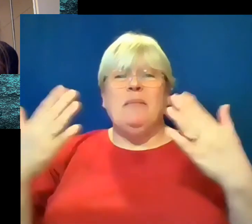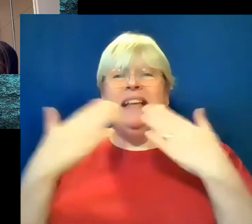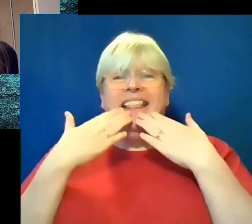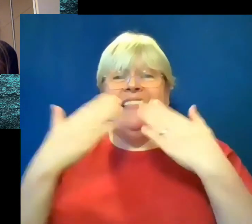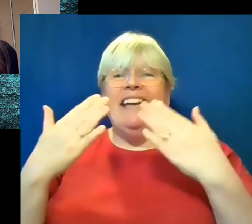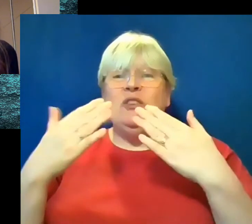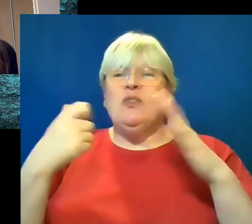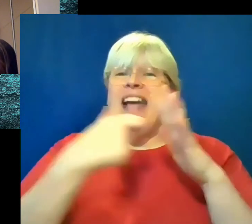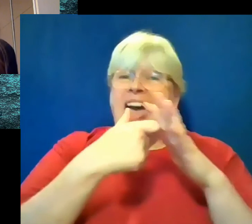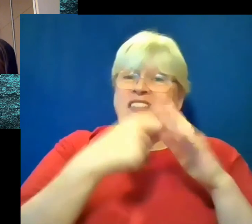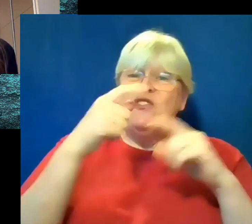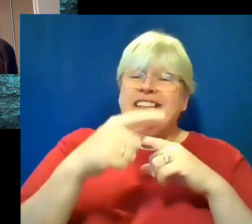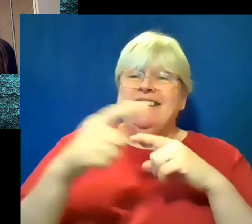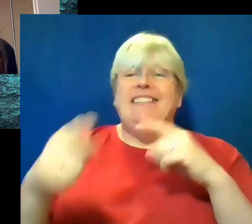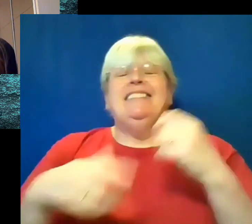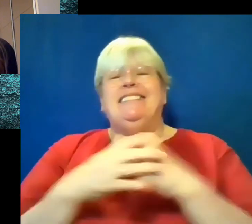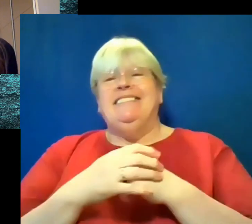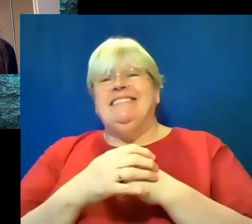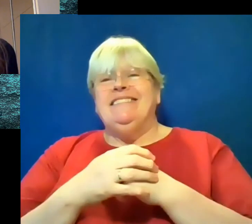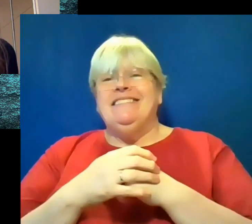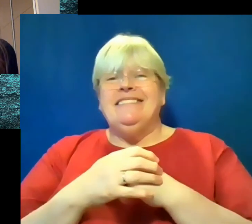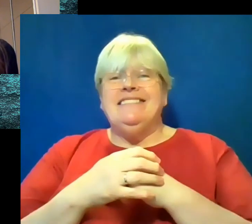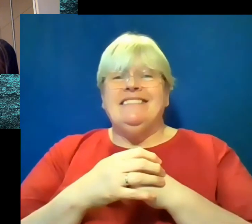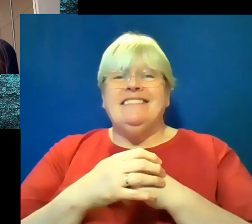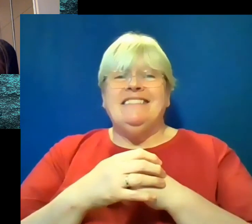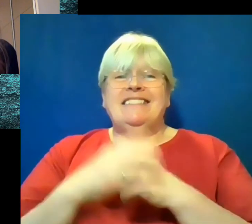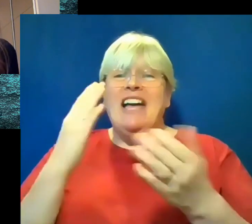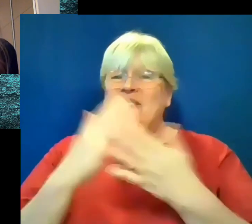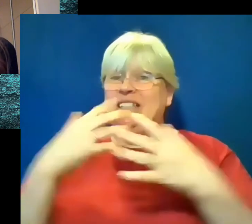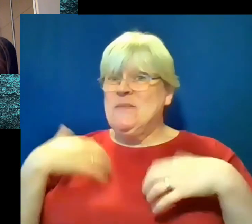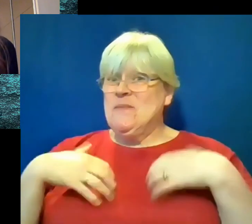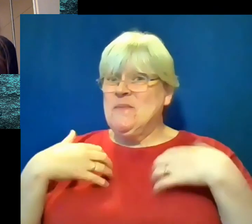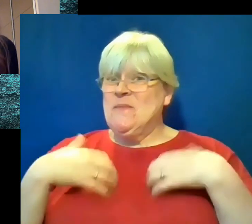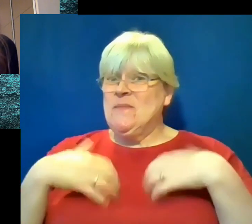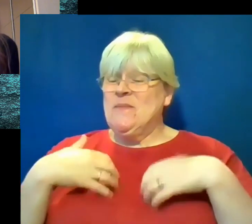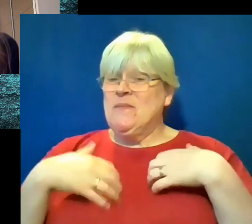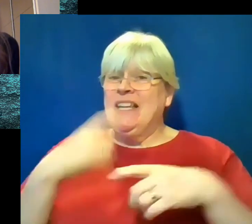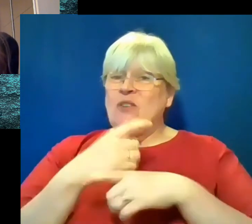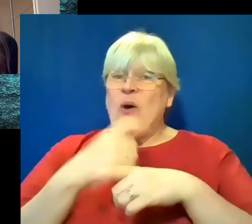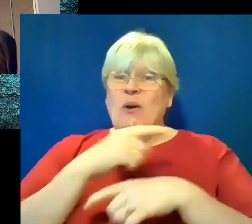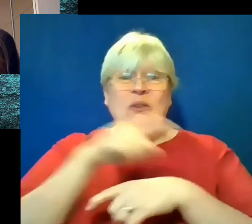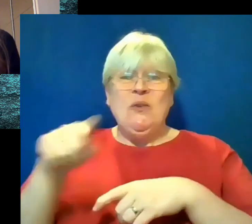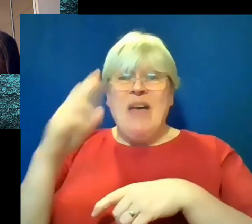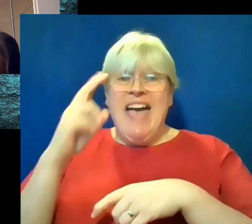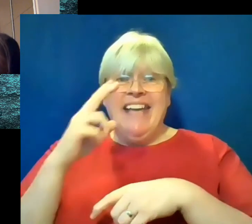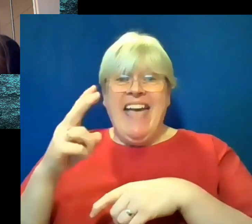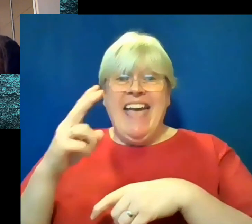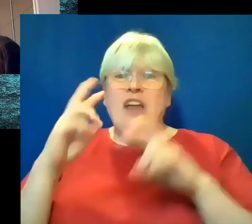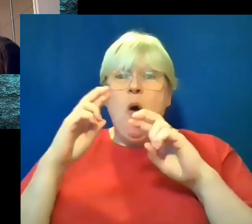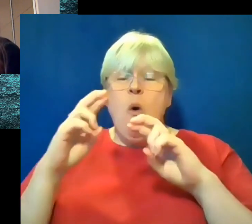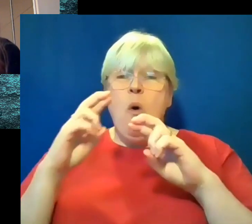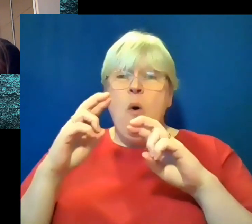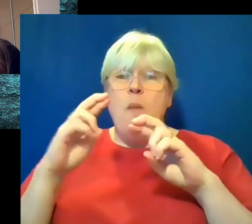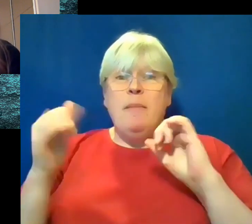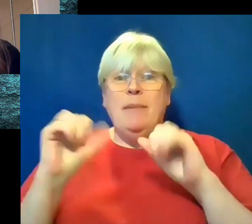Katherine Rundell, and I really look forward to talking to you again, hopefully. But perhaps the next time